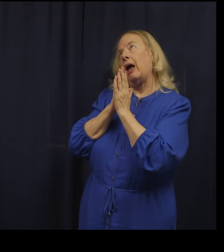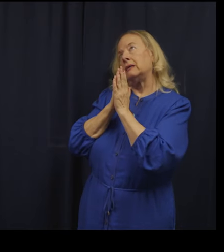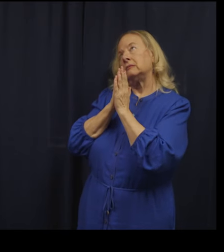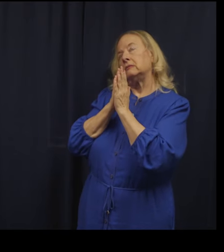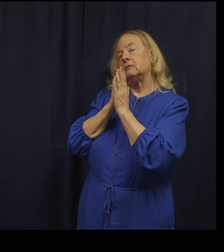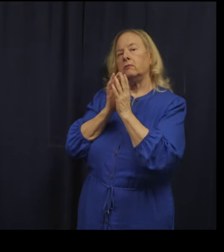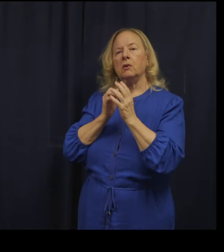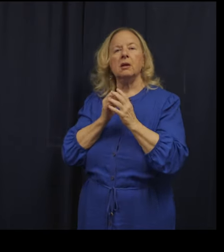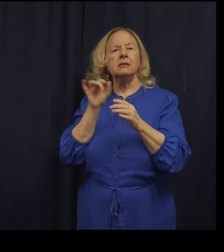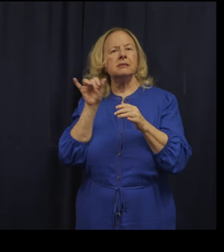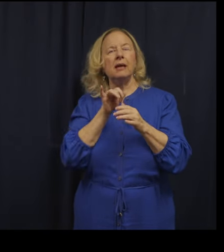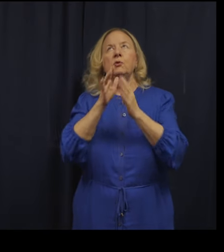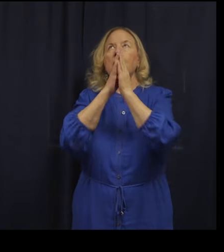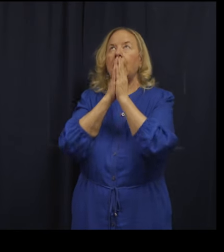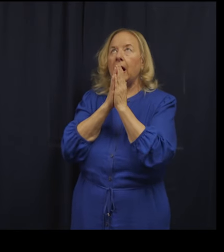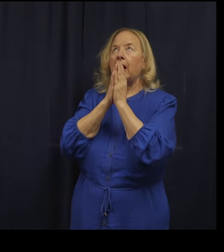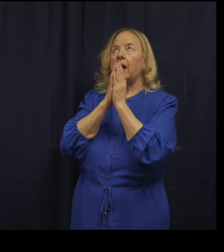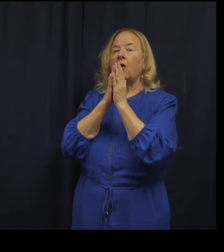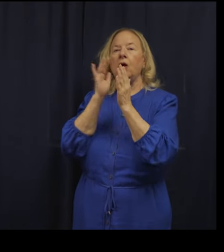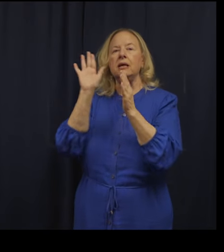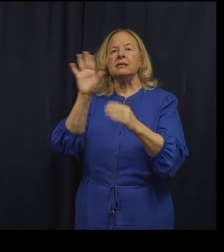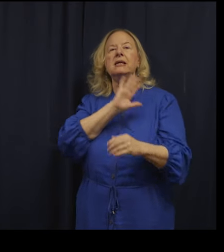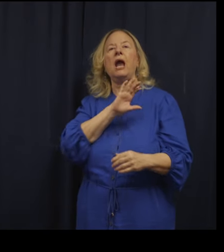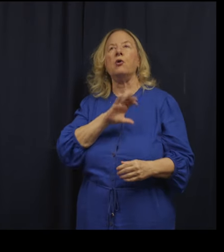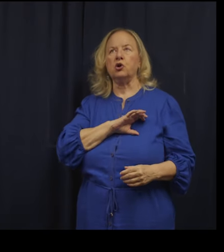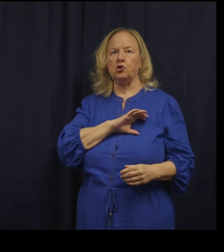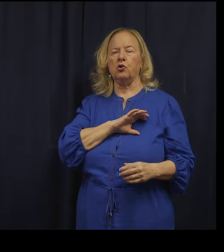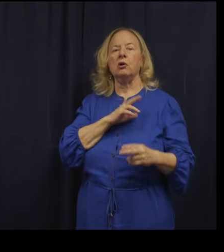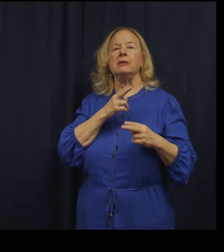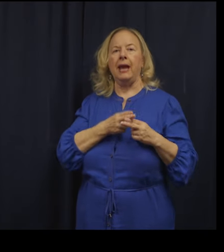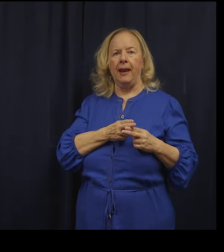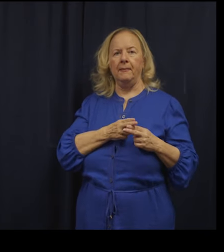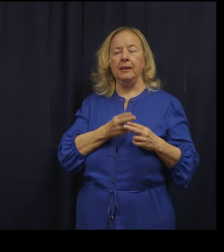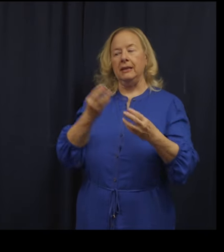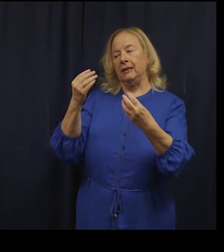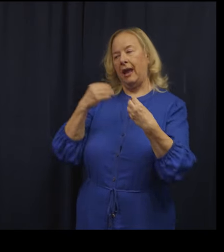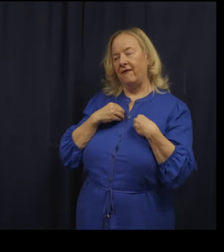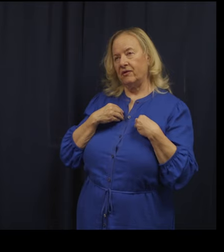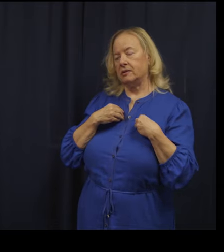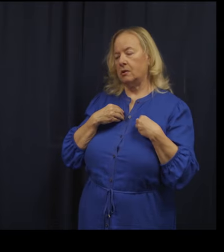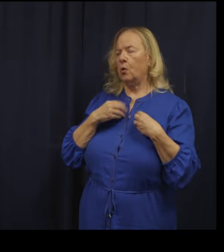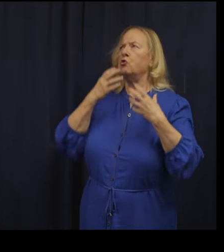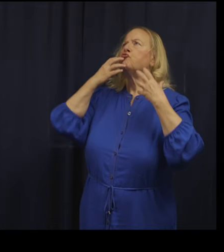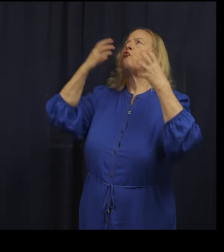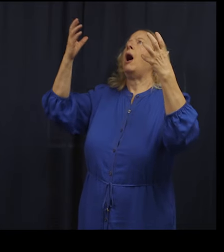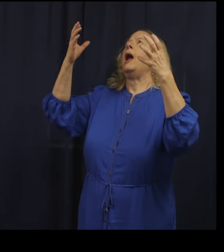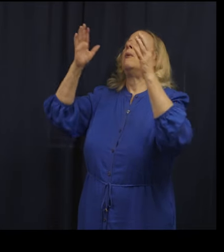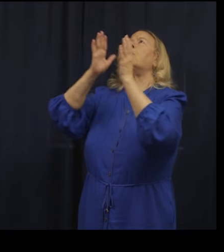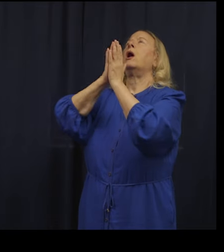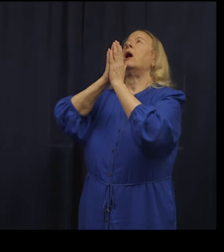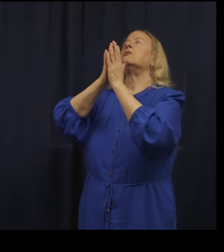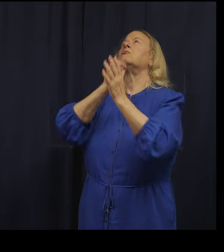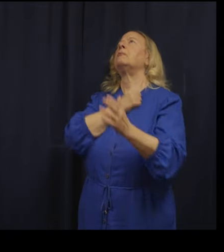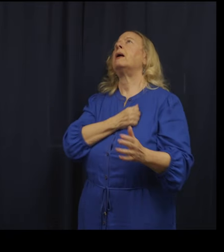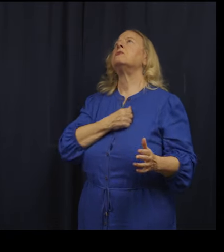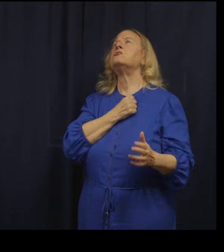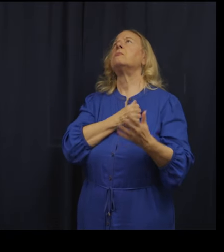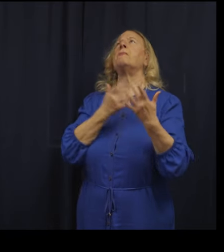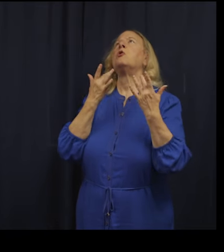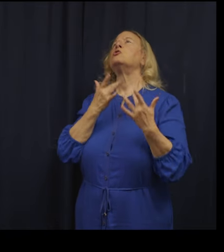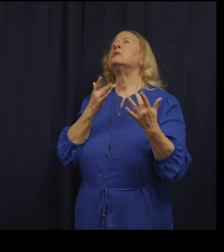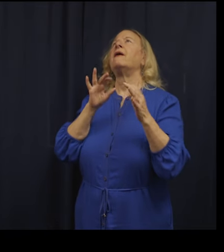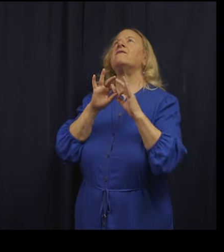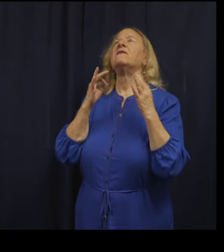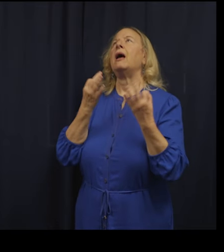So we too may call upon these attributes of his covenantal name he has given to us when we cry out in prayers of repentance for mercy for